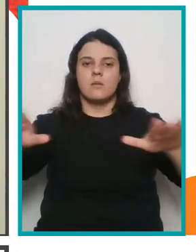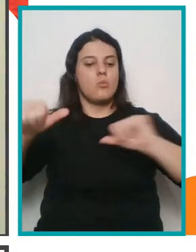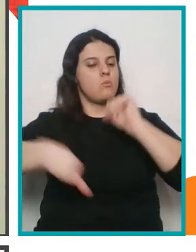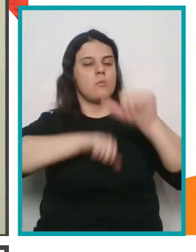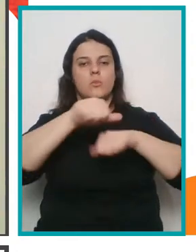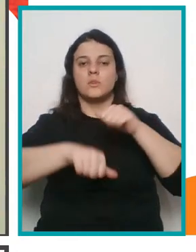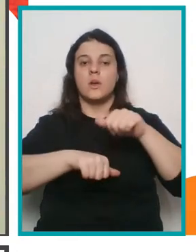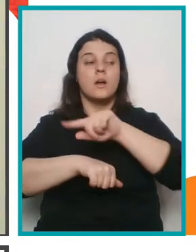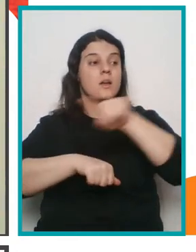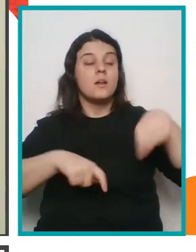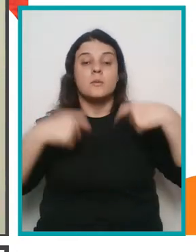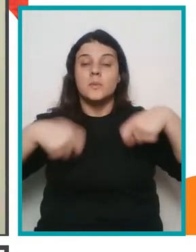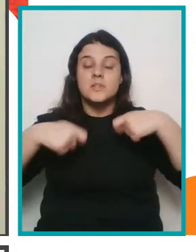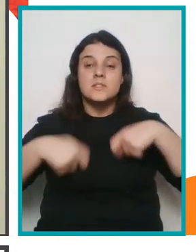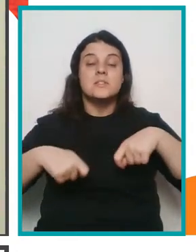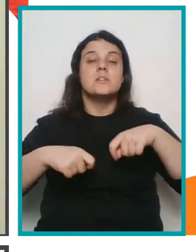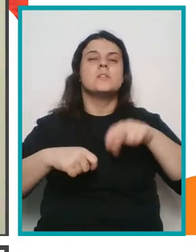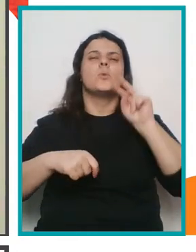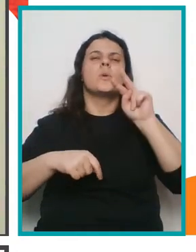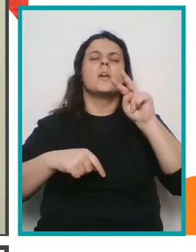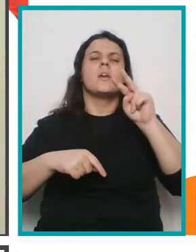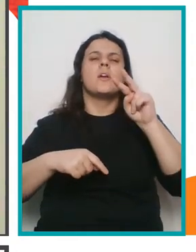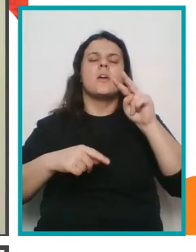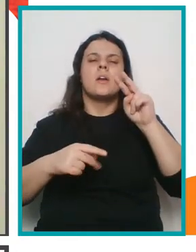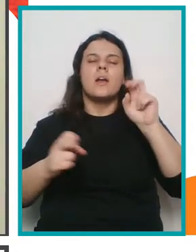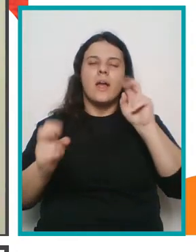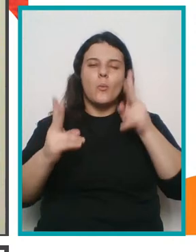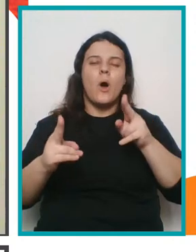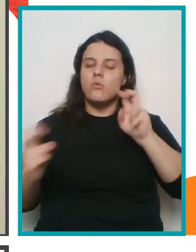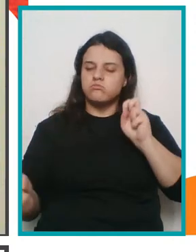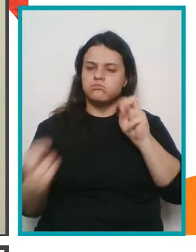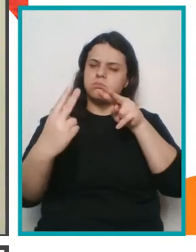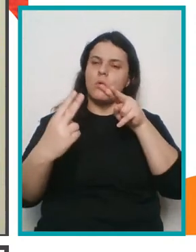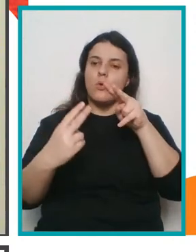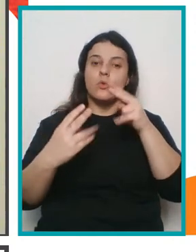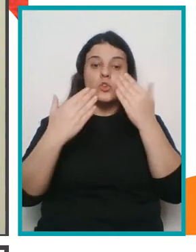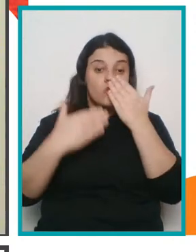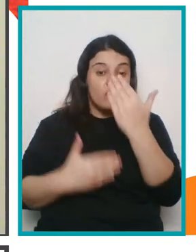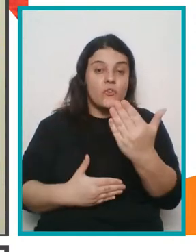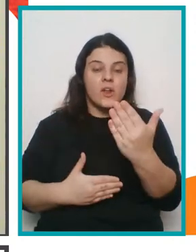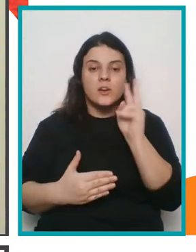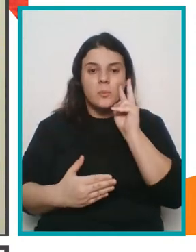are going through. Maybe they don't understand that clearly.